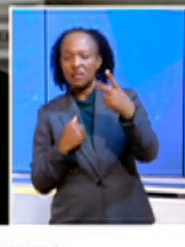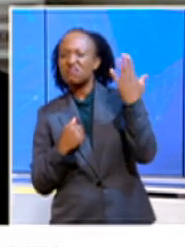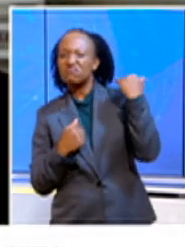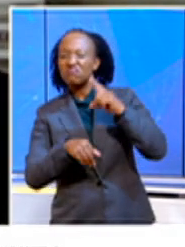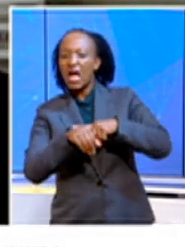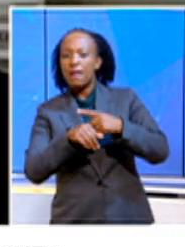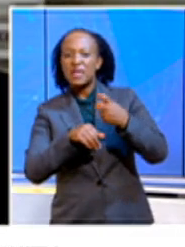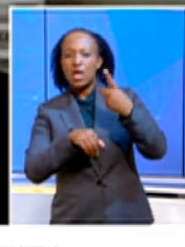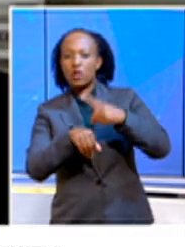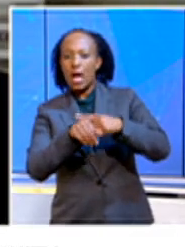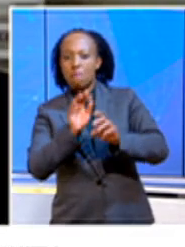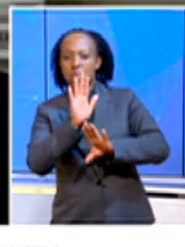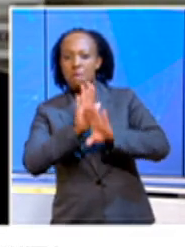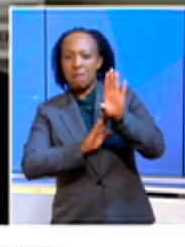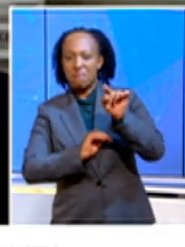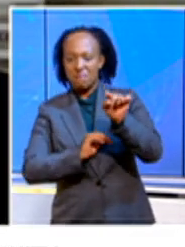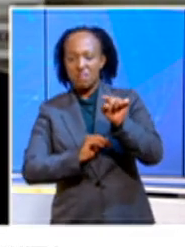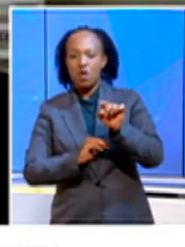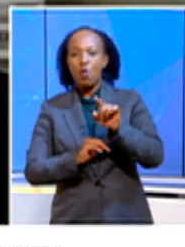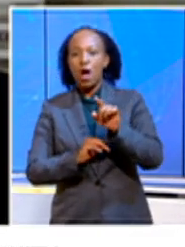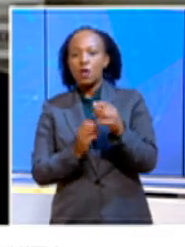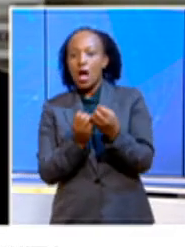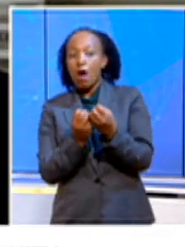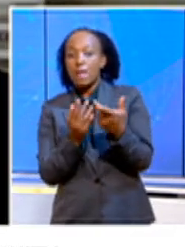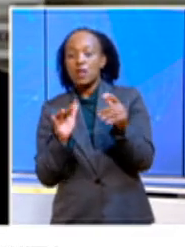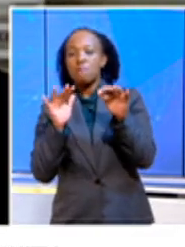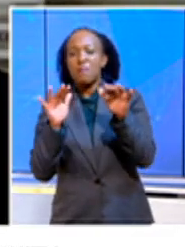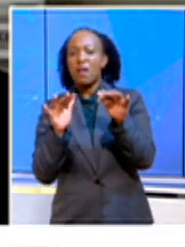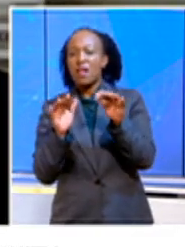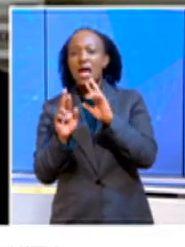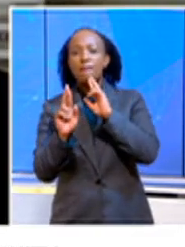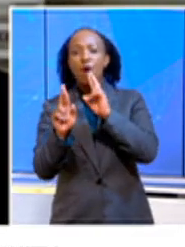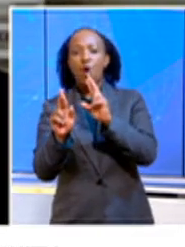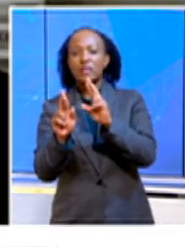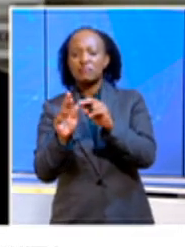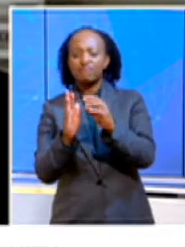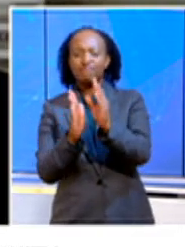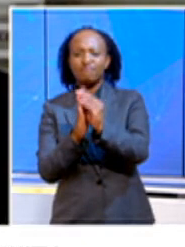about underreporting of those that have been infected, which, as you say, could be